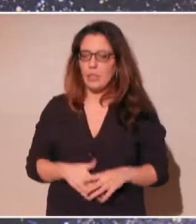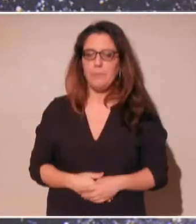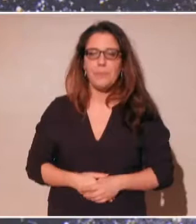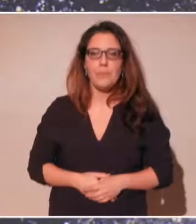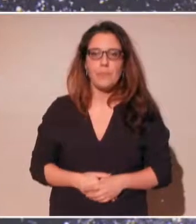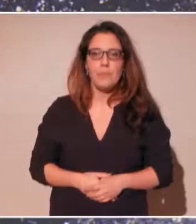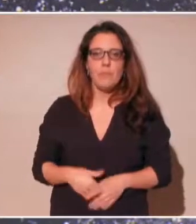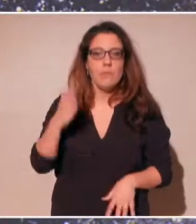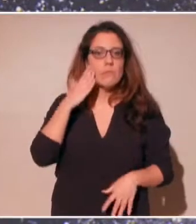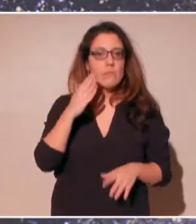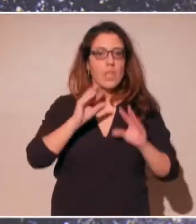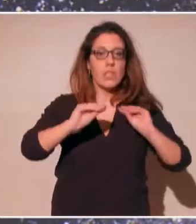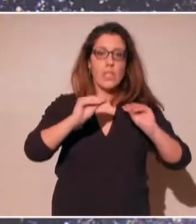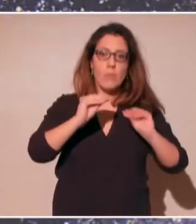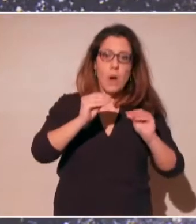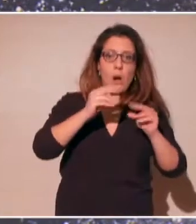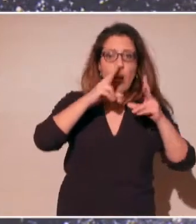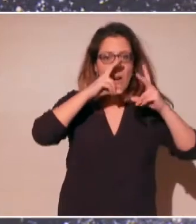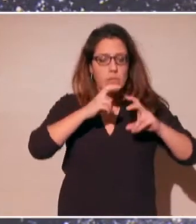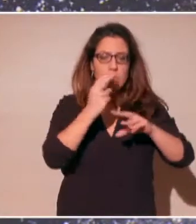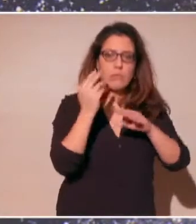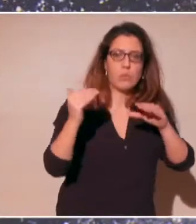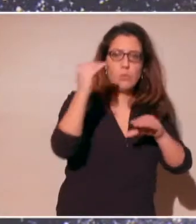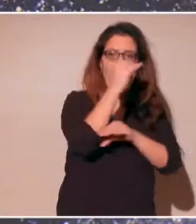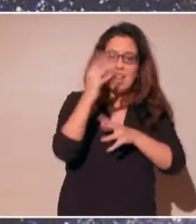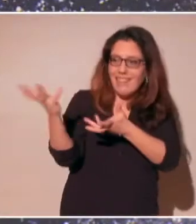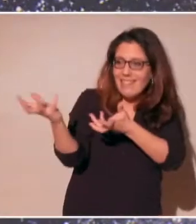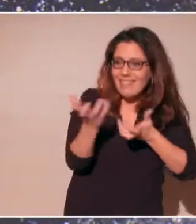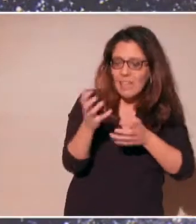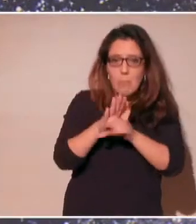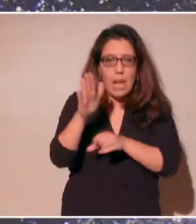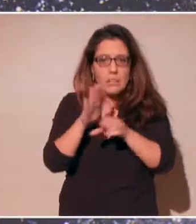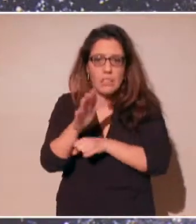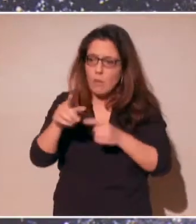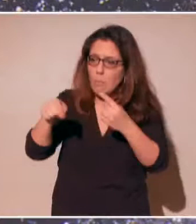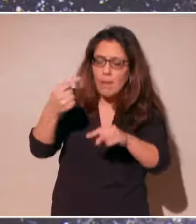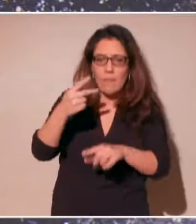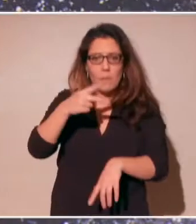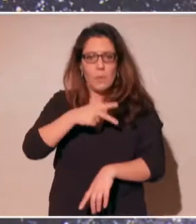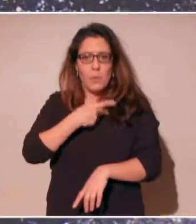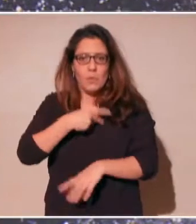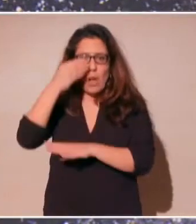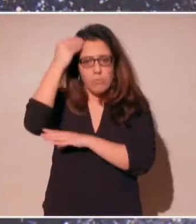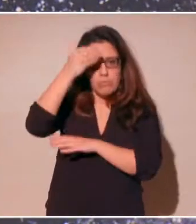nucleus of talent can, in fact, dry up. And so we've got to be careful. We've got to train the right sort